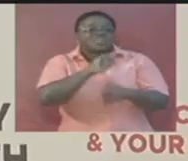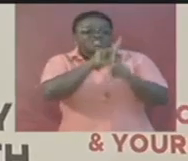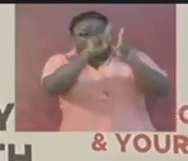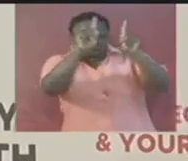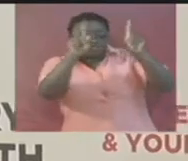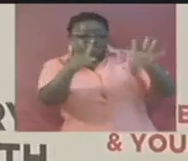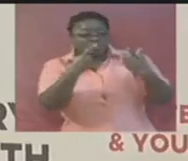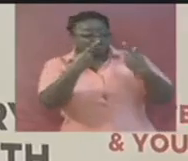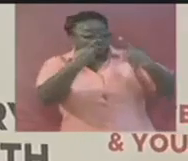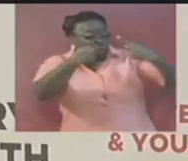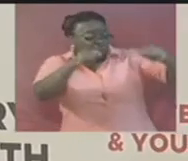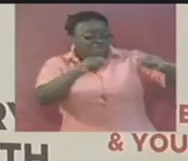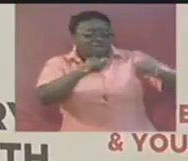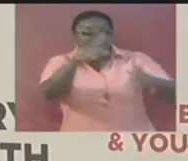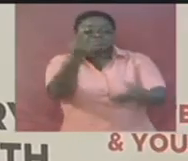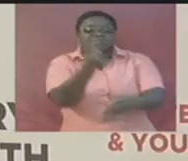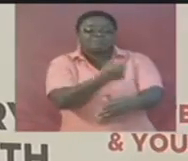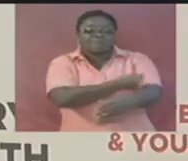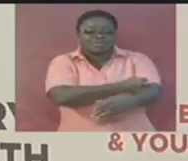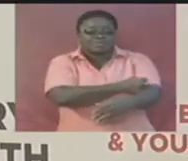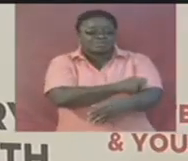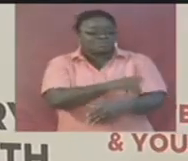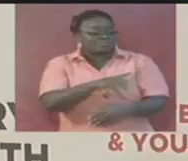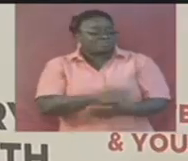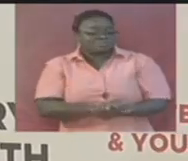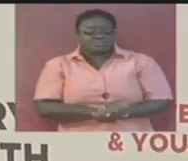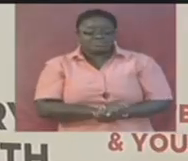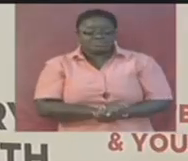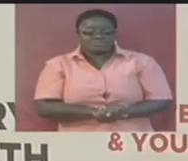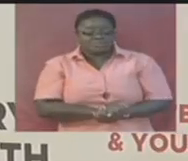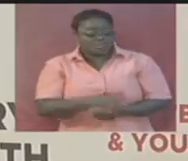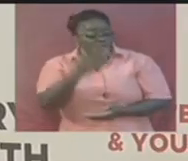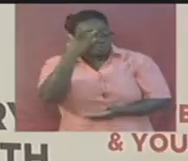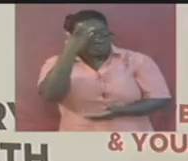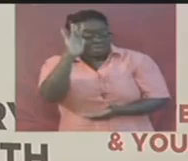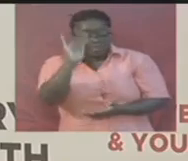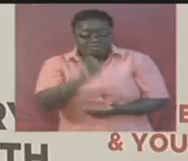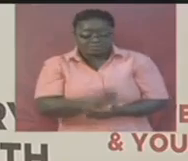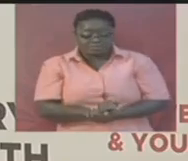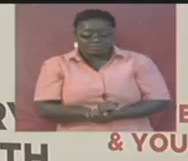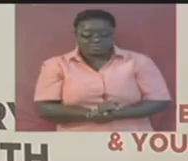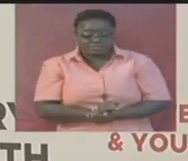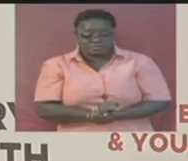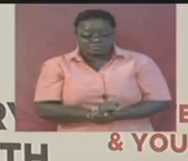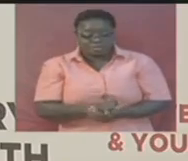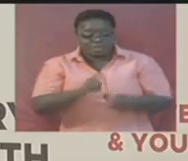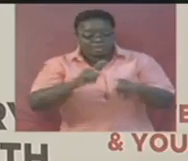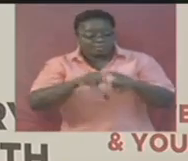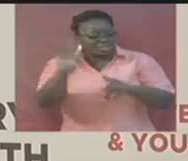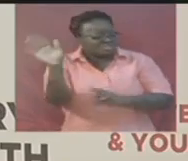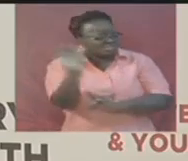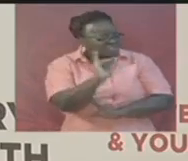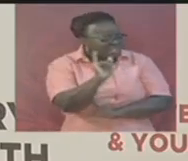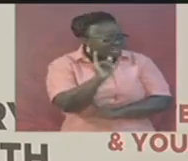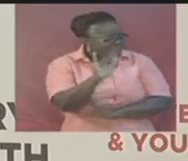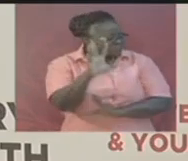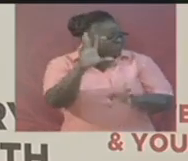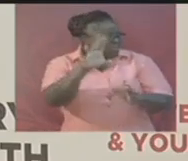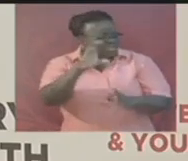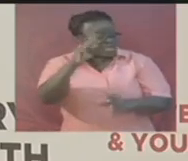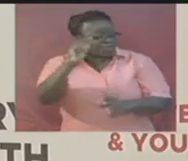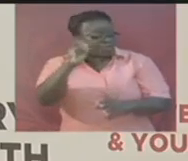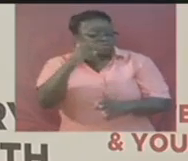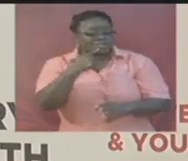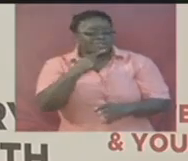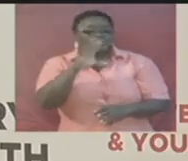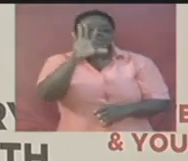ground. So they were very smart. Nonetheless, but it comes back to what Dr. Parasram has said.